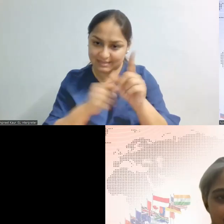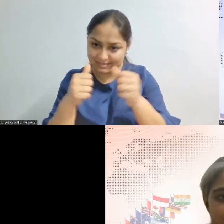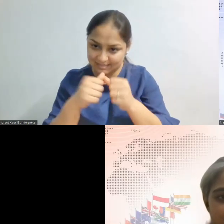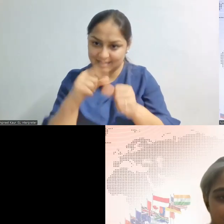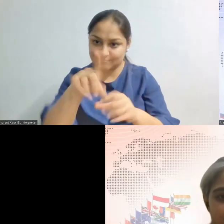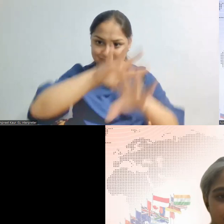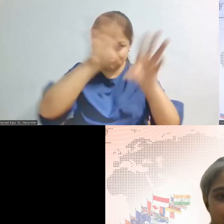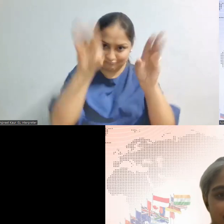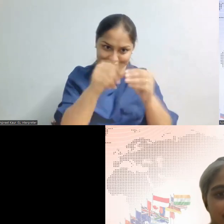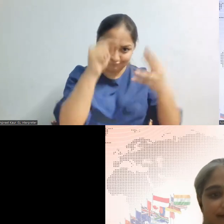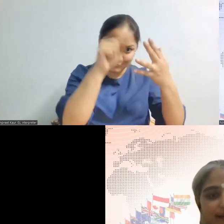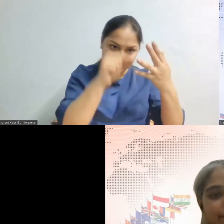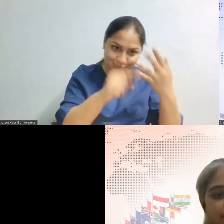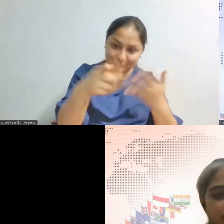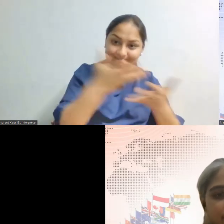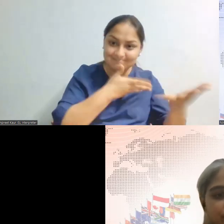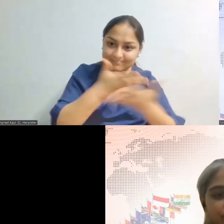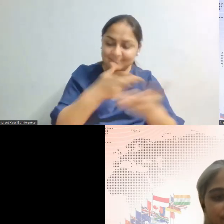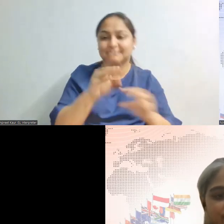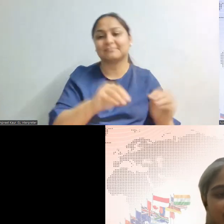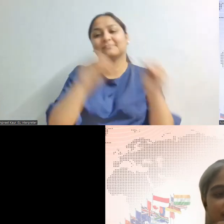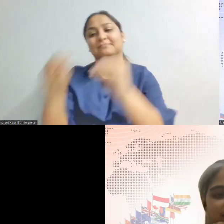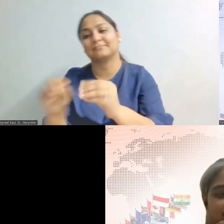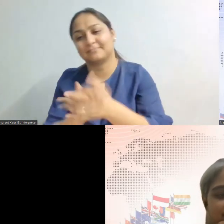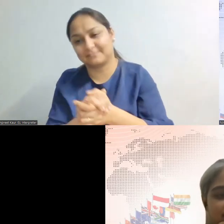points for skill development. Over to you, Srividya.